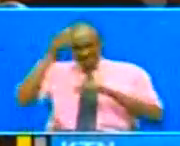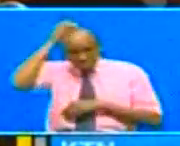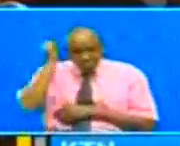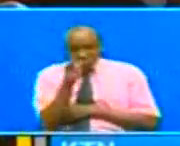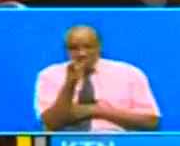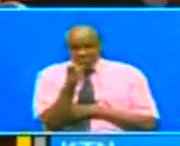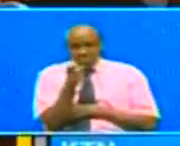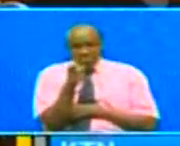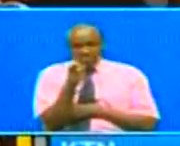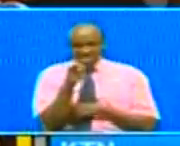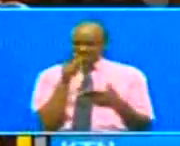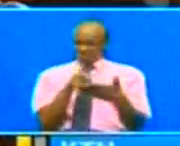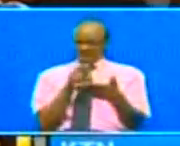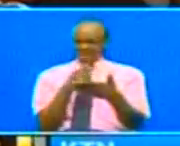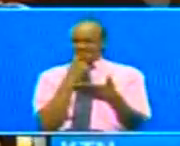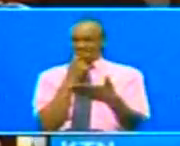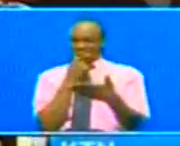This one?